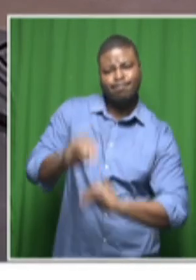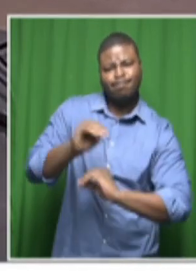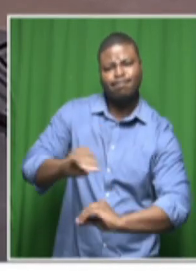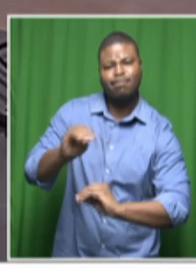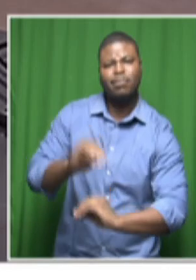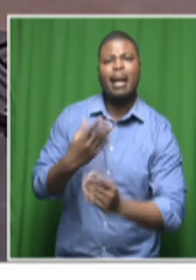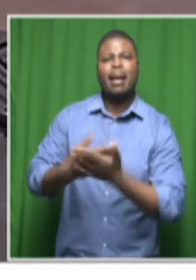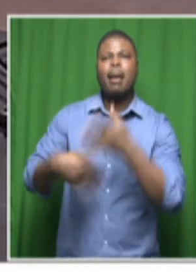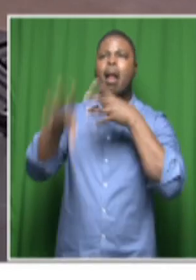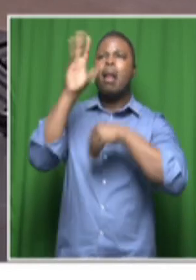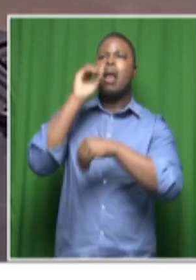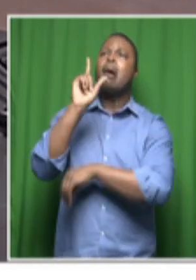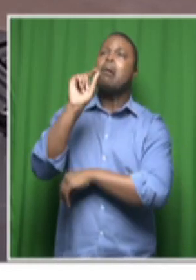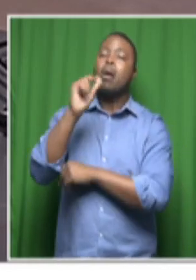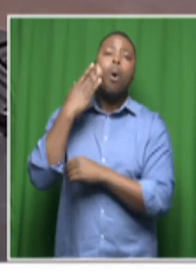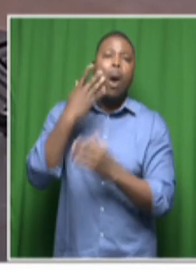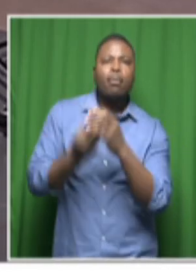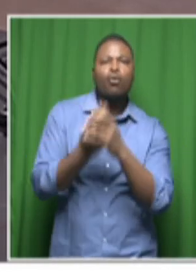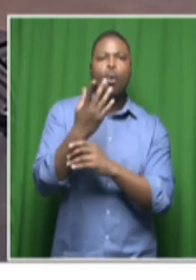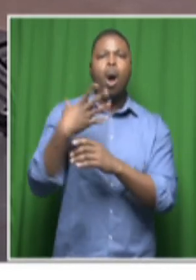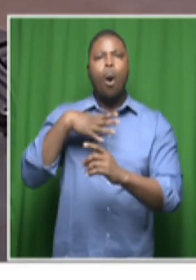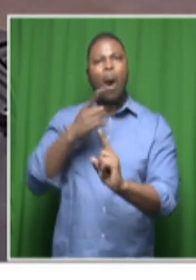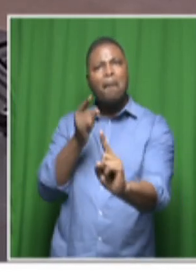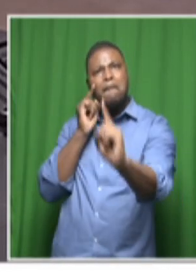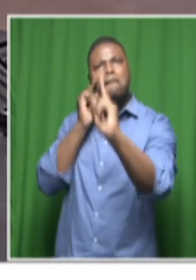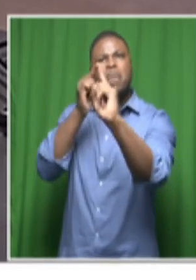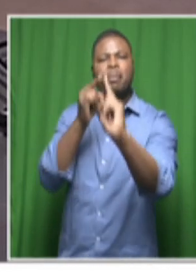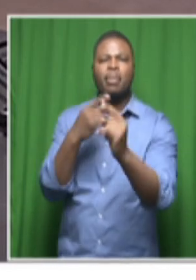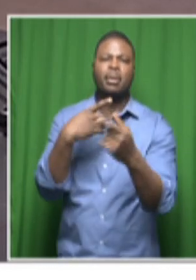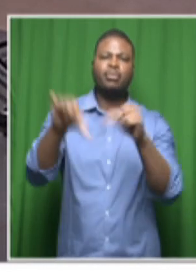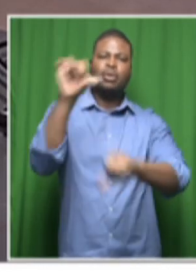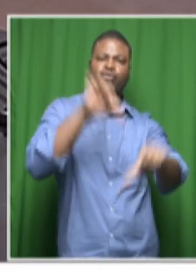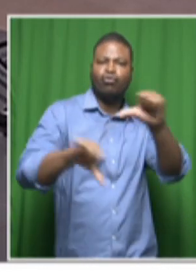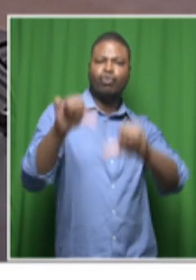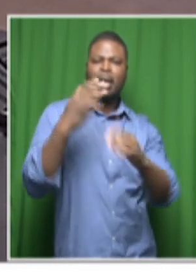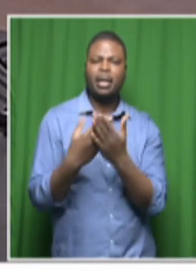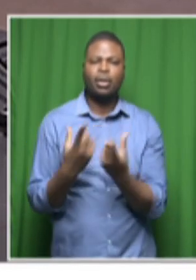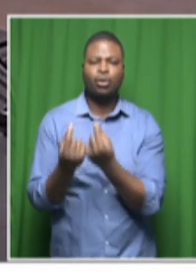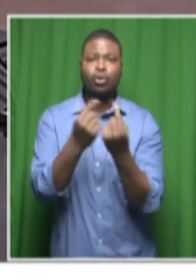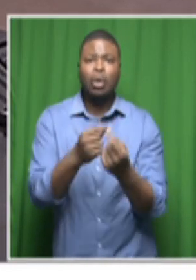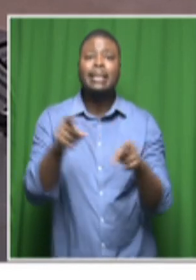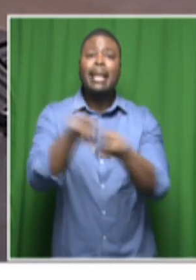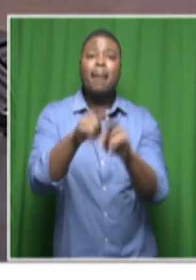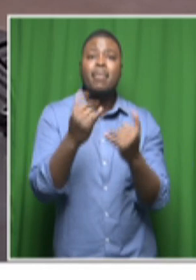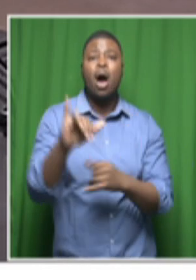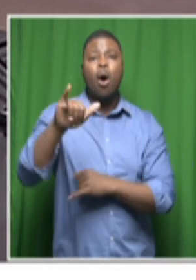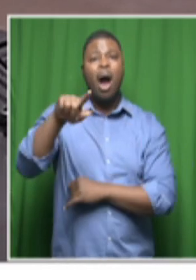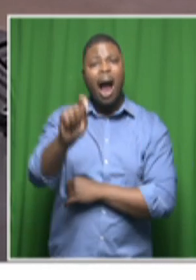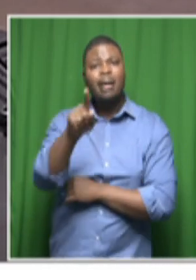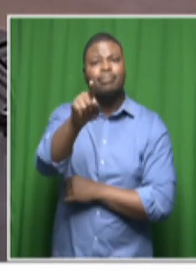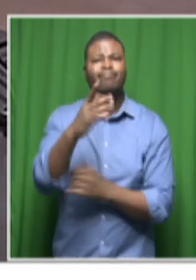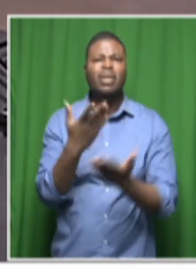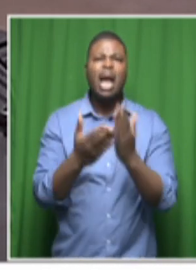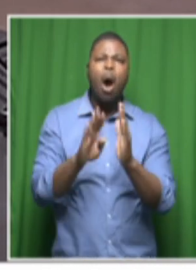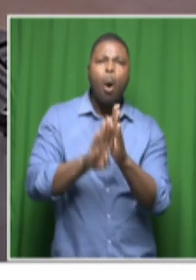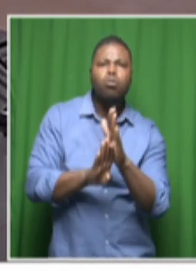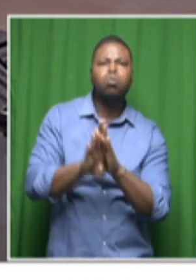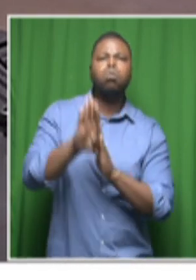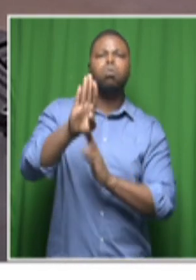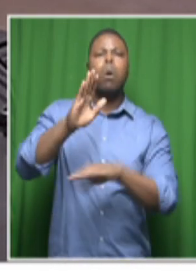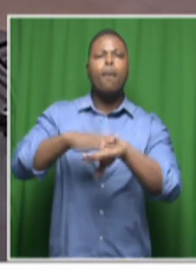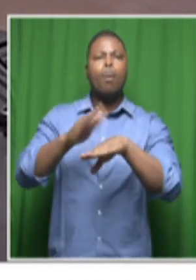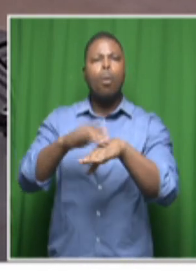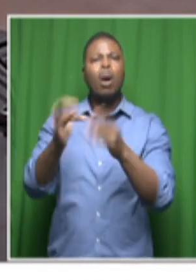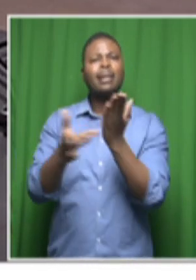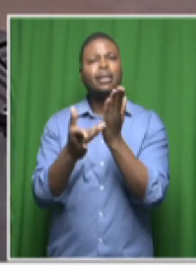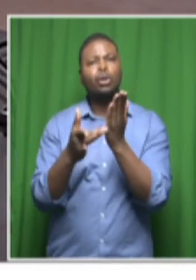highly skilled individuals continued to rise as the fourth industrial revolution continues to take shape. That we really have to get the basics right. So that's why we've